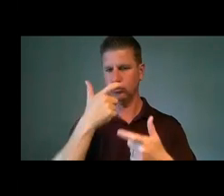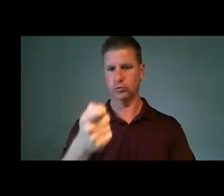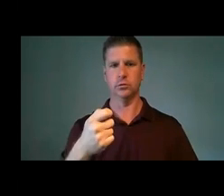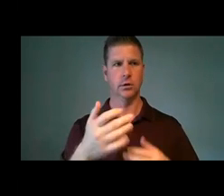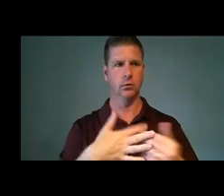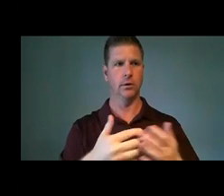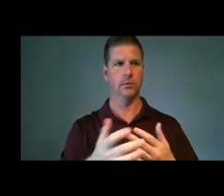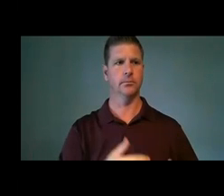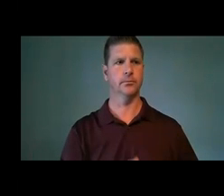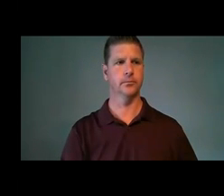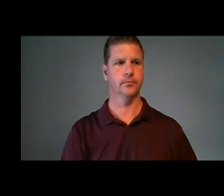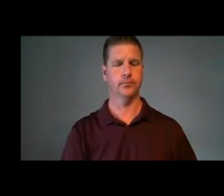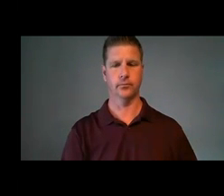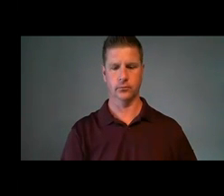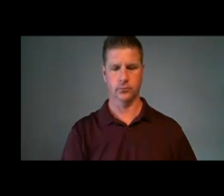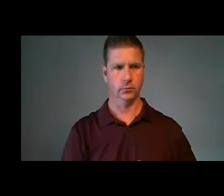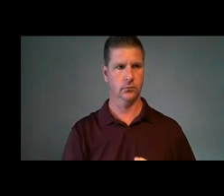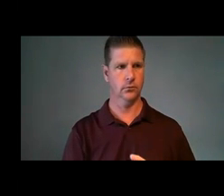So About 10 seconds.